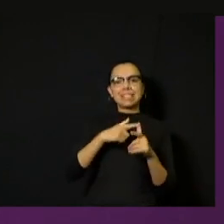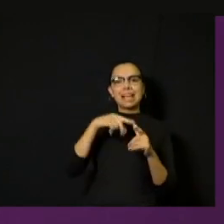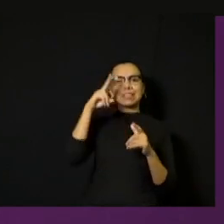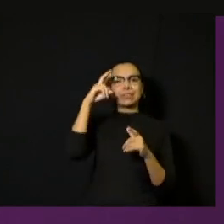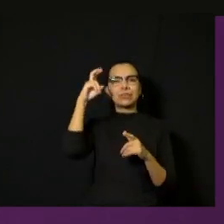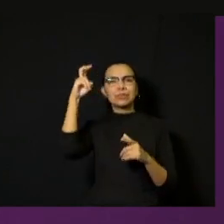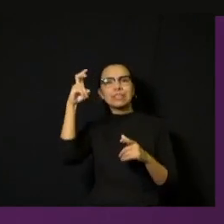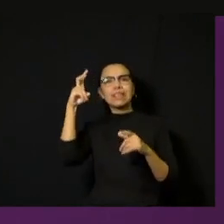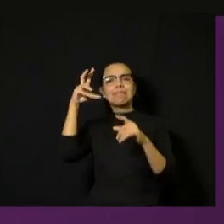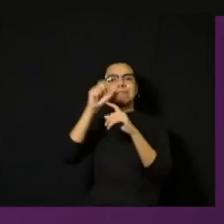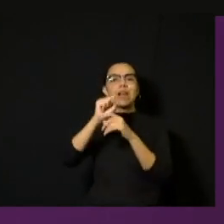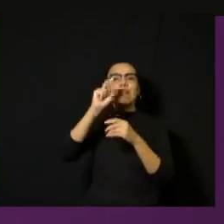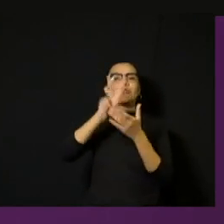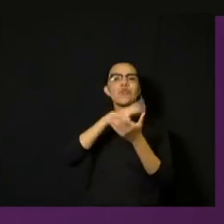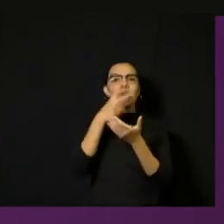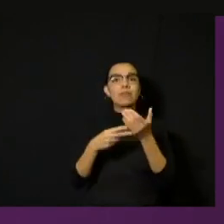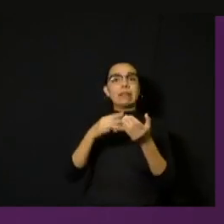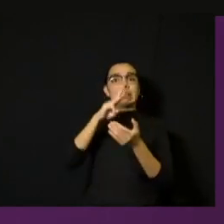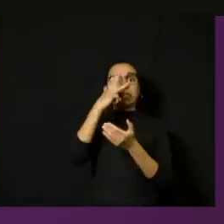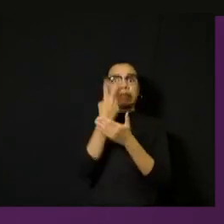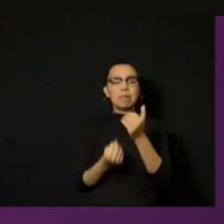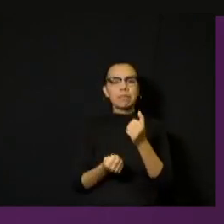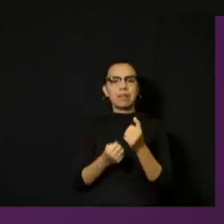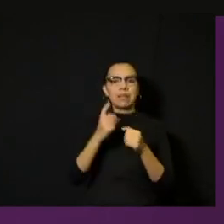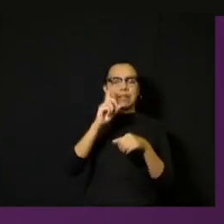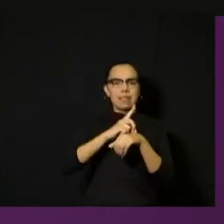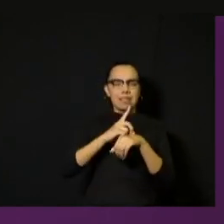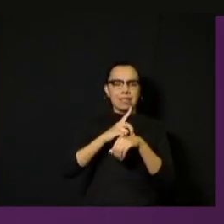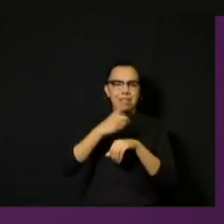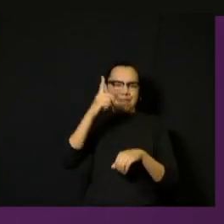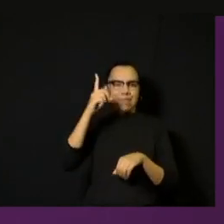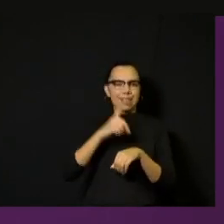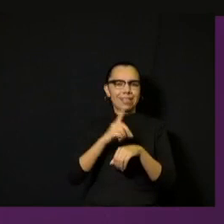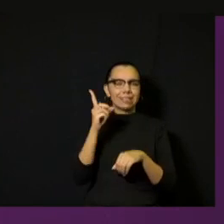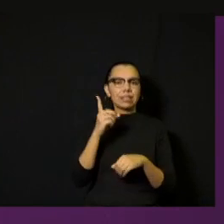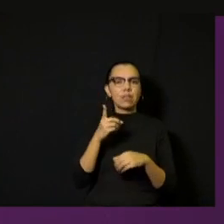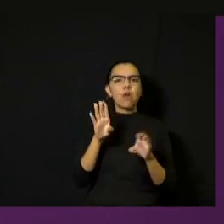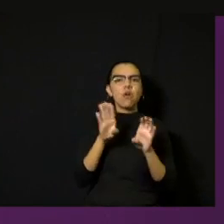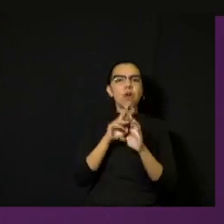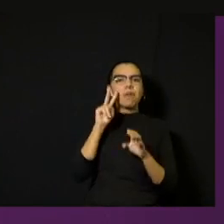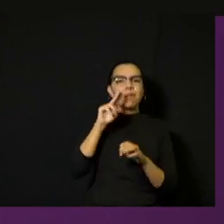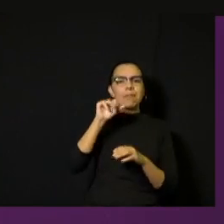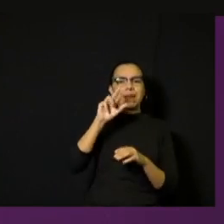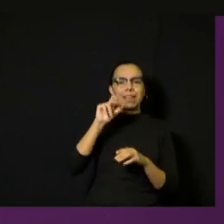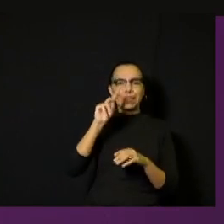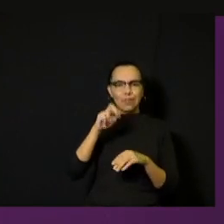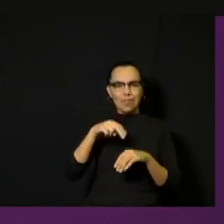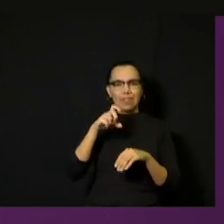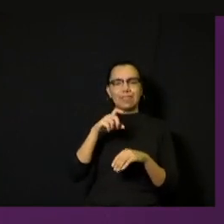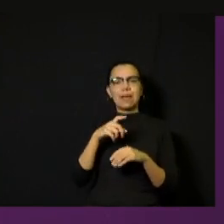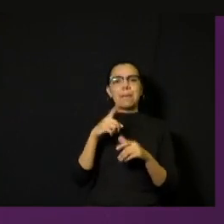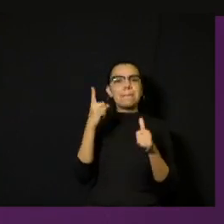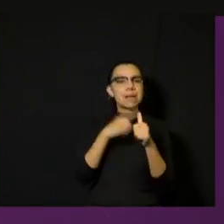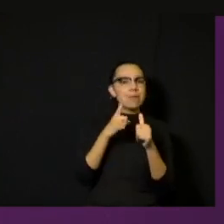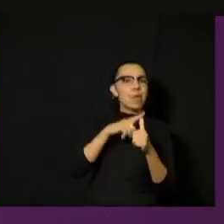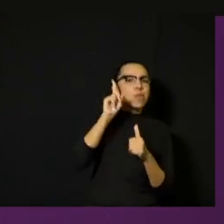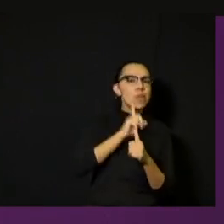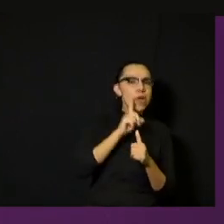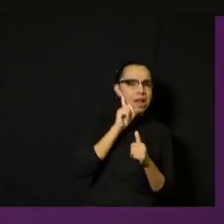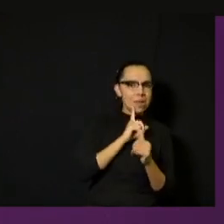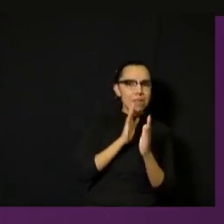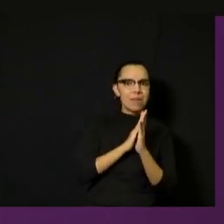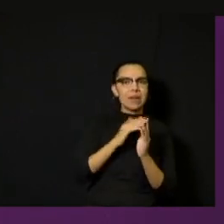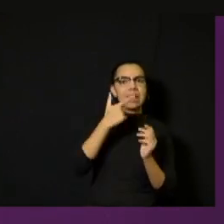weapons to dream to become a double and triple diamond. What do you think of the marathon? Let's get organized. Ladies first,